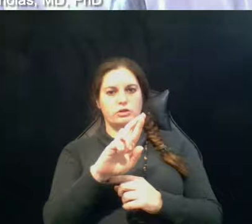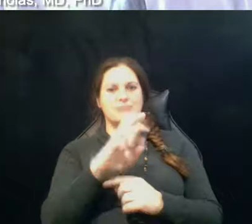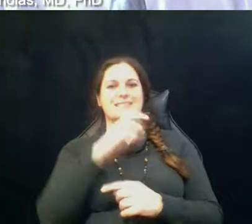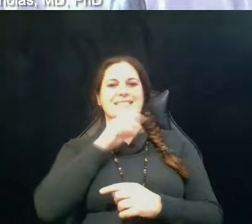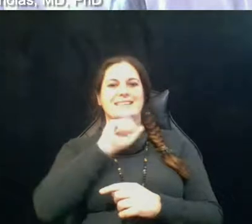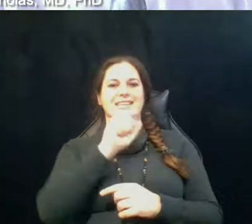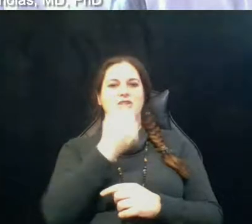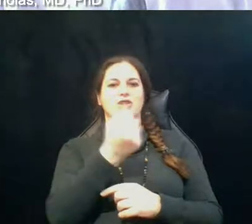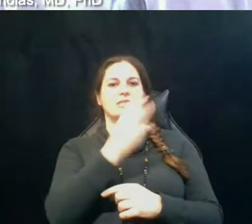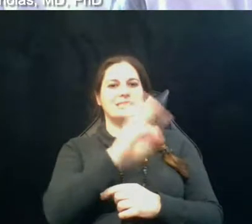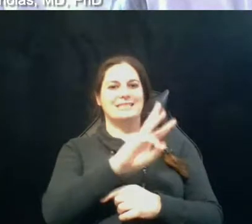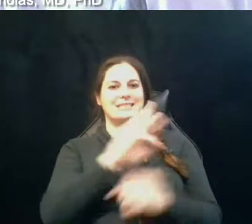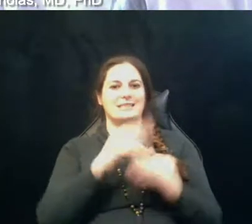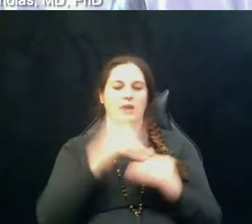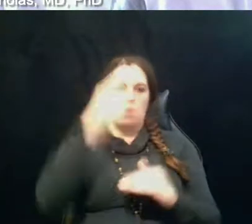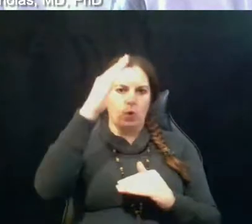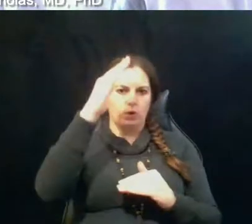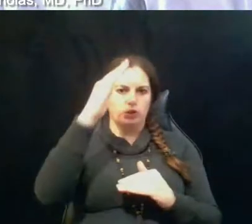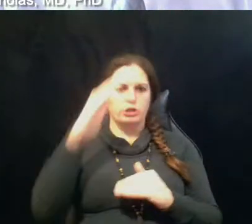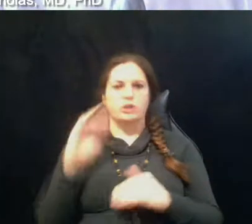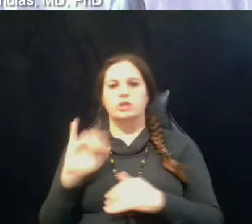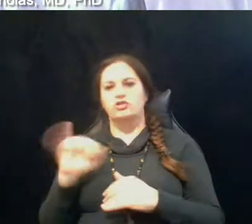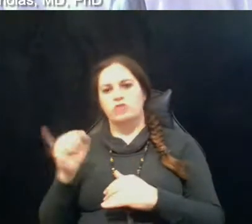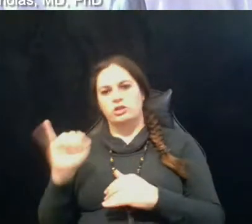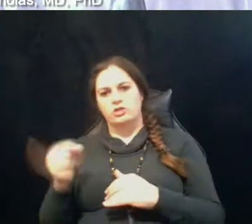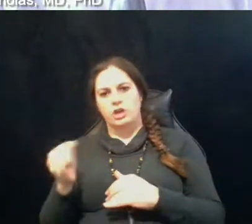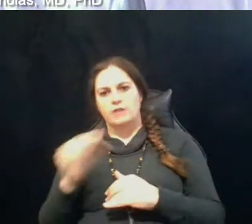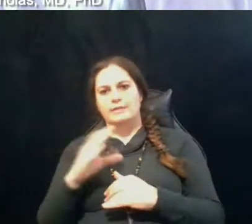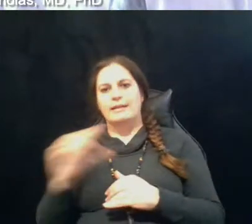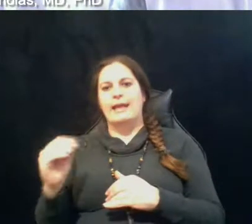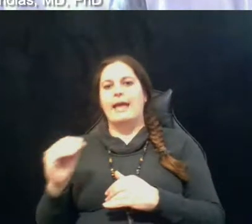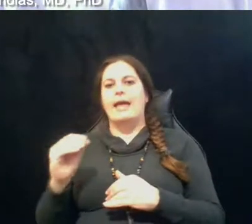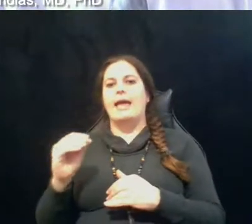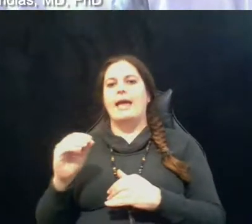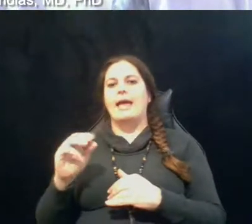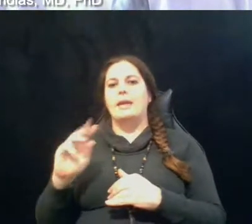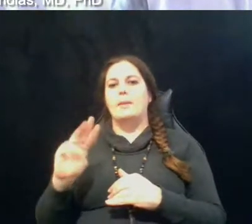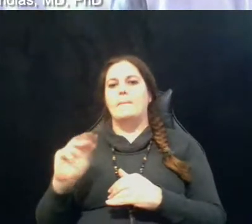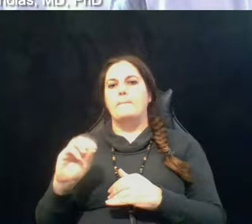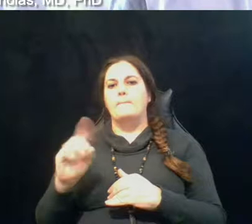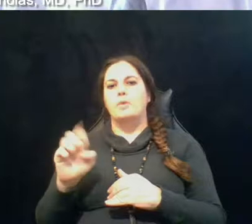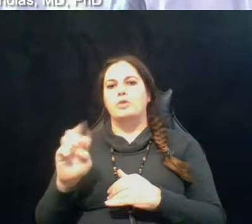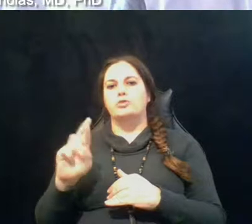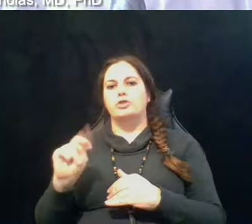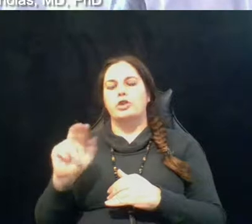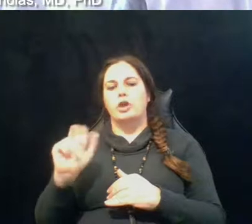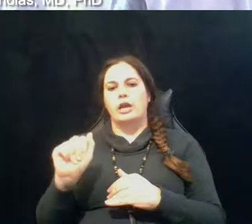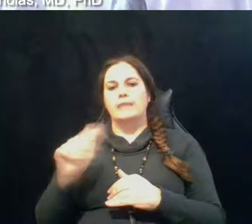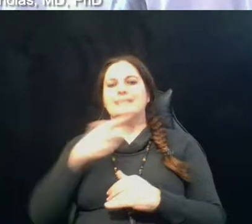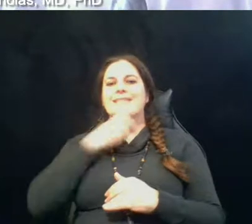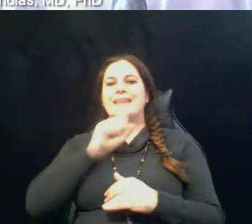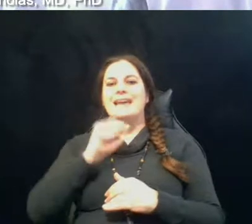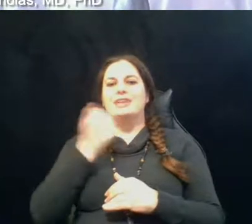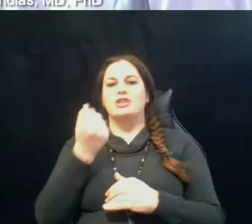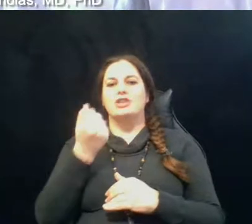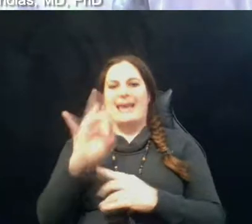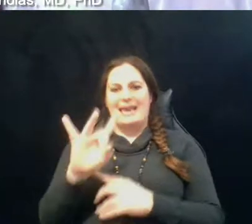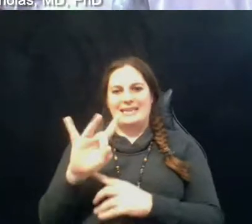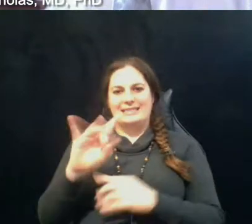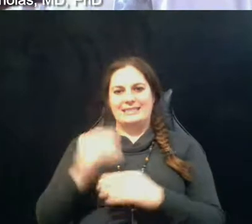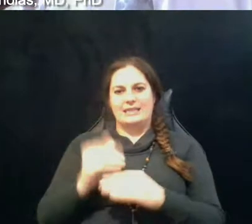Johnson and Moderna vaccines anybody 18 and older. You might ask yourself, well, again, why are they age group limiting